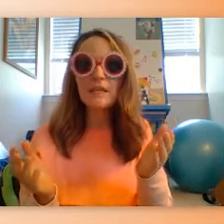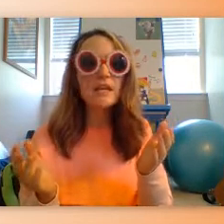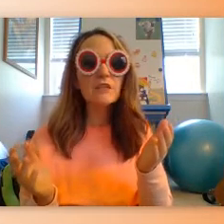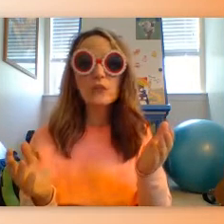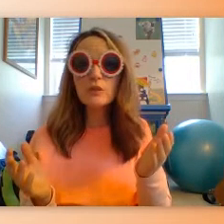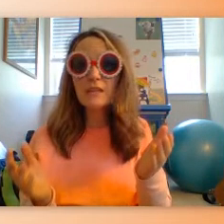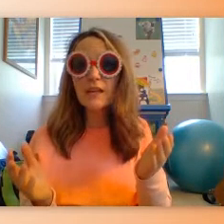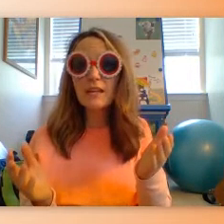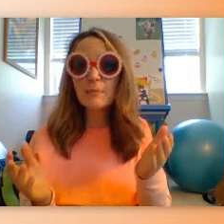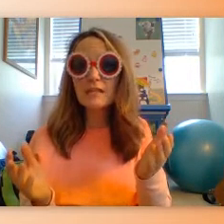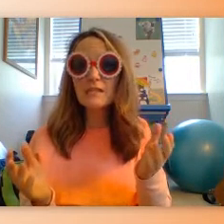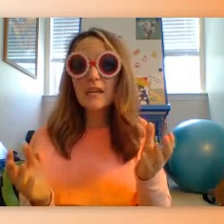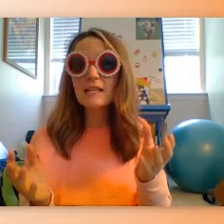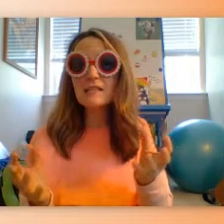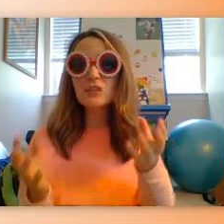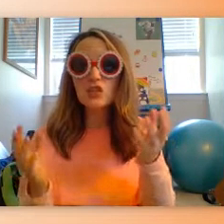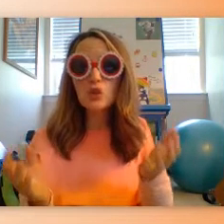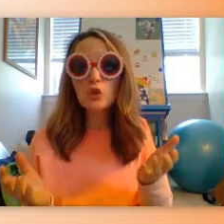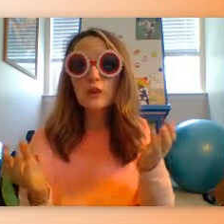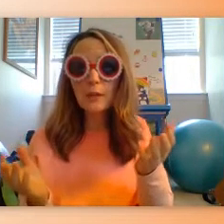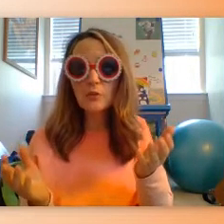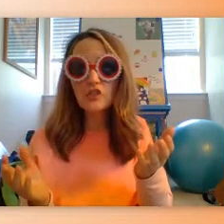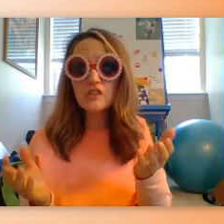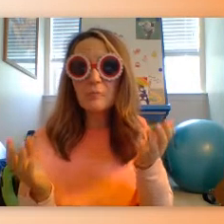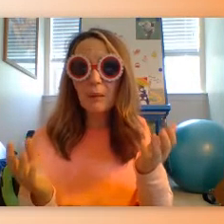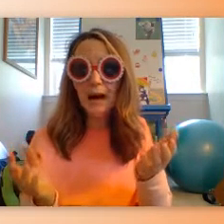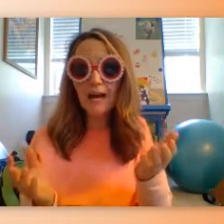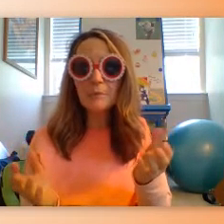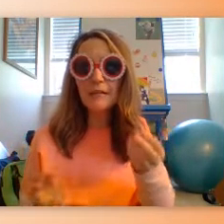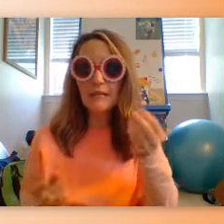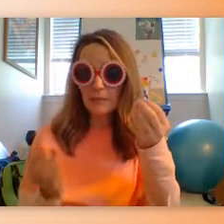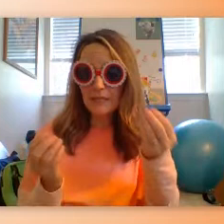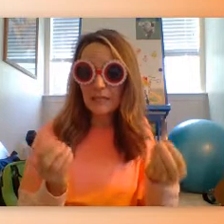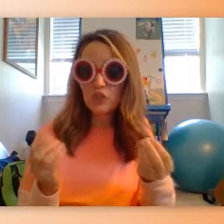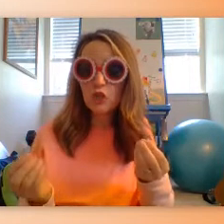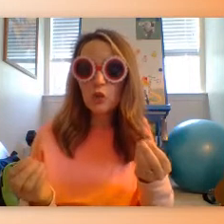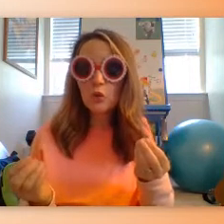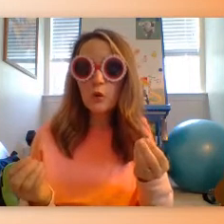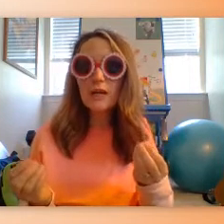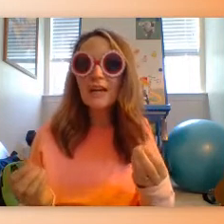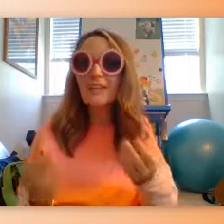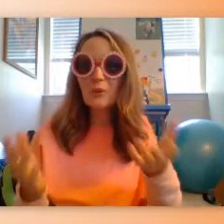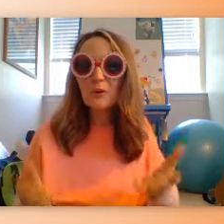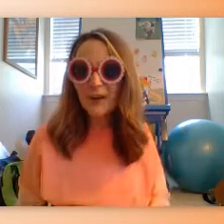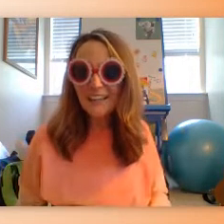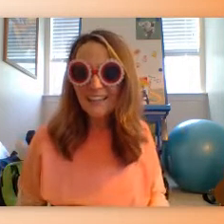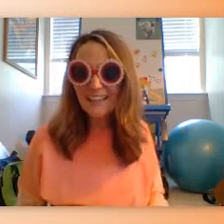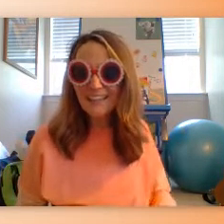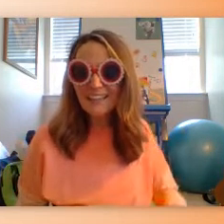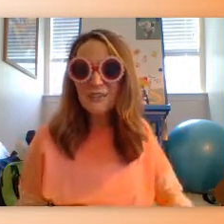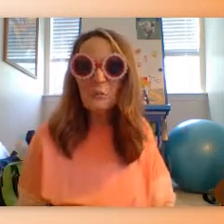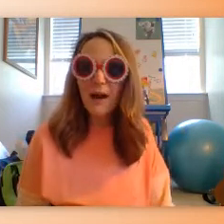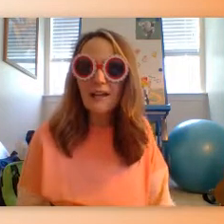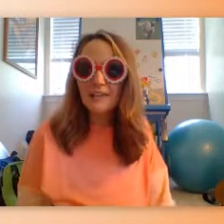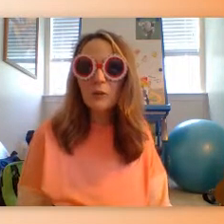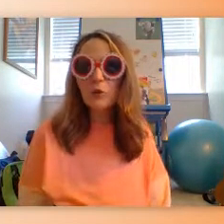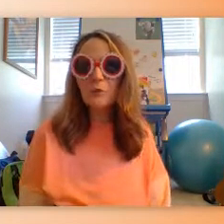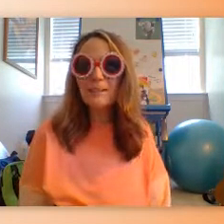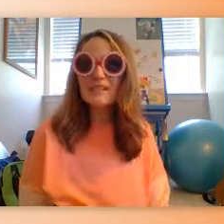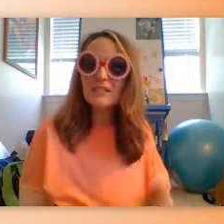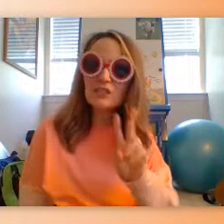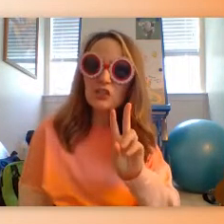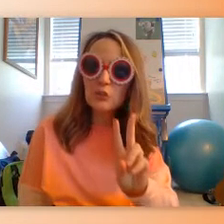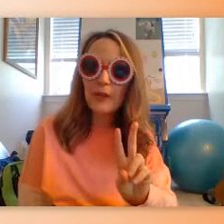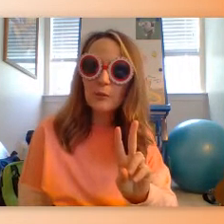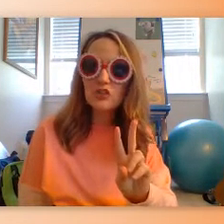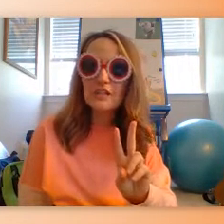mean? If you said it means that it's in two languages, bi meaning two, you are right. So bilingual